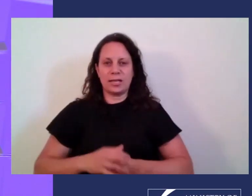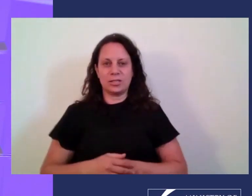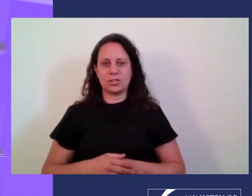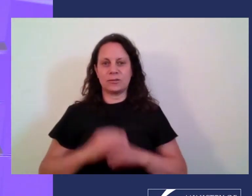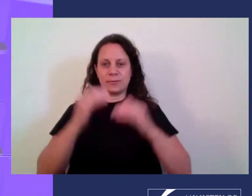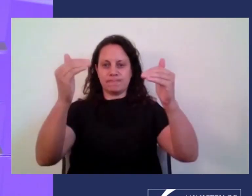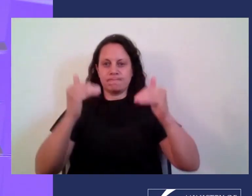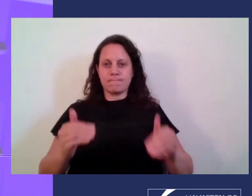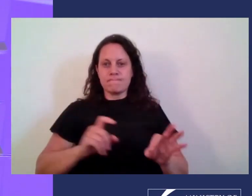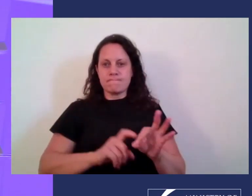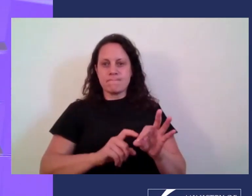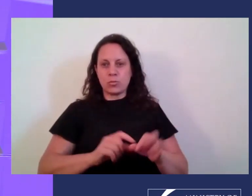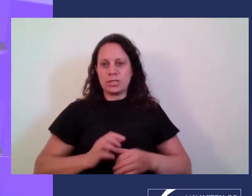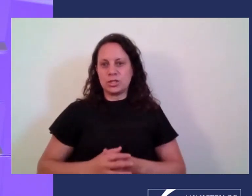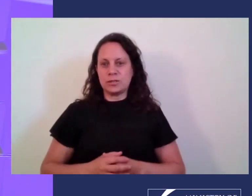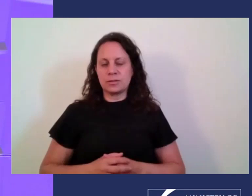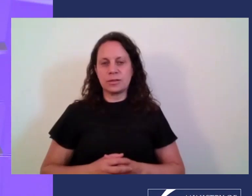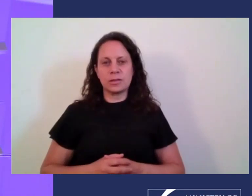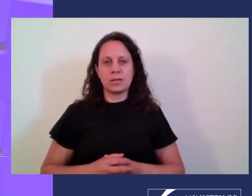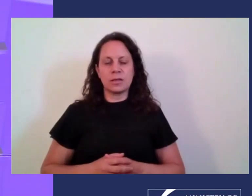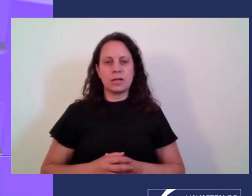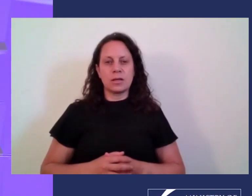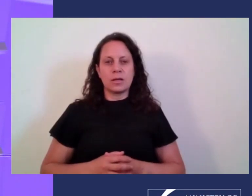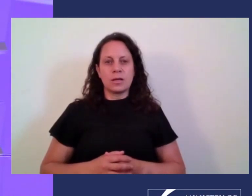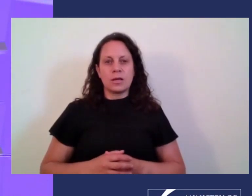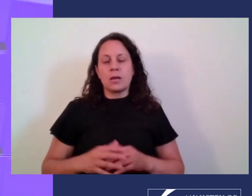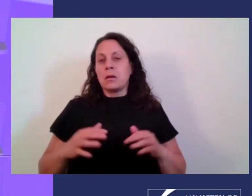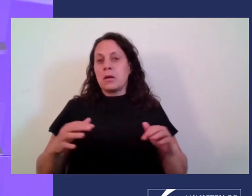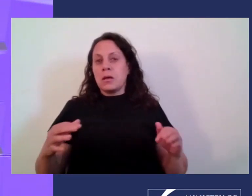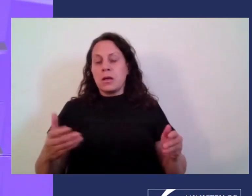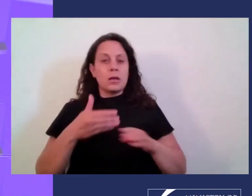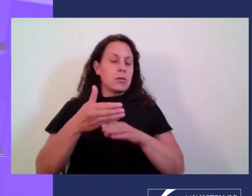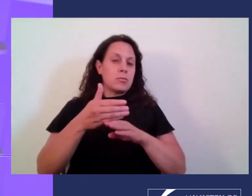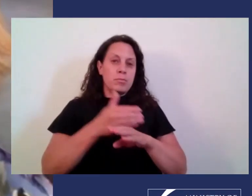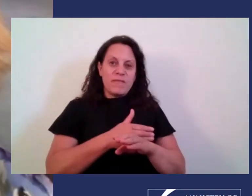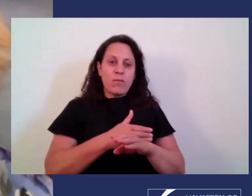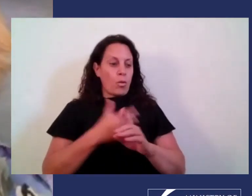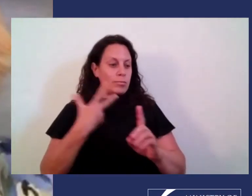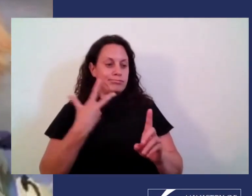you have any advice to do anything before they get their jabs, like drink wai Māori?